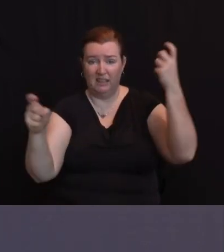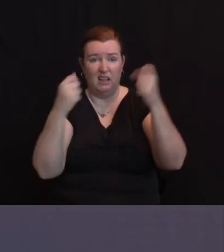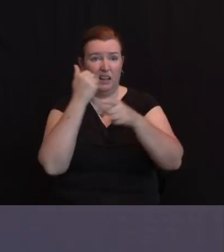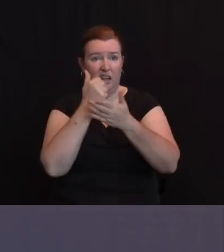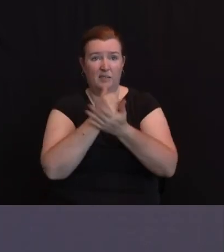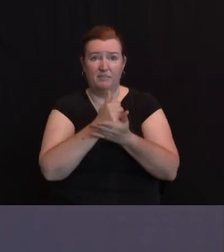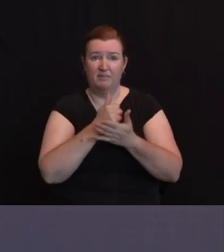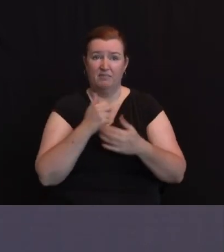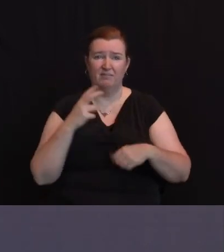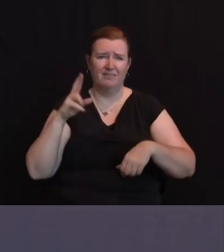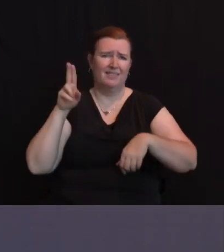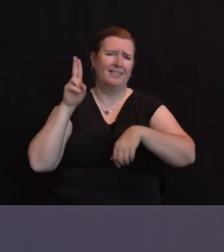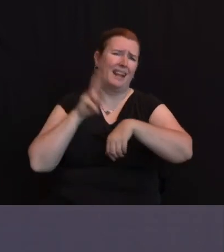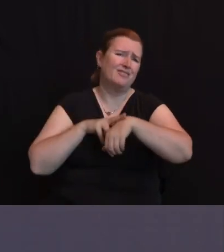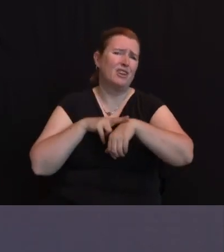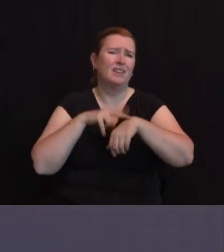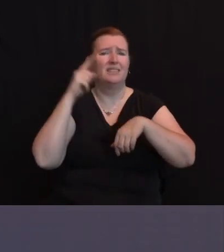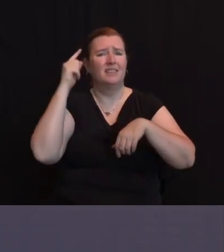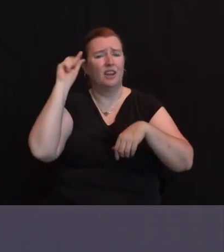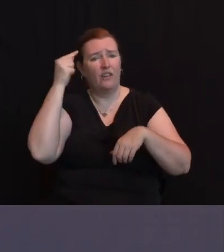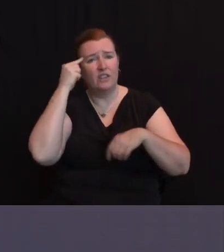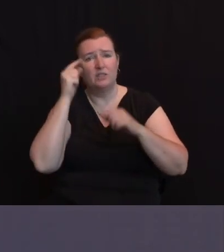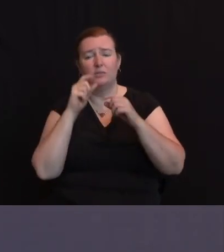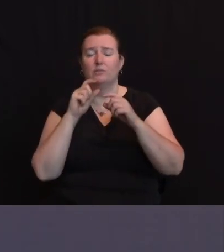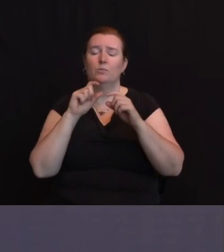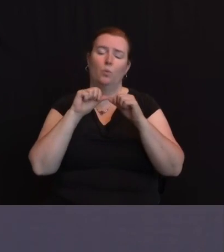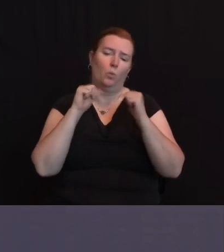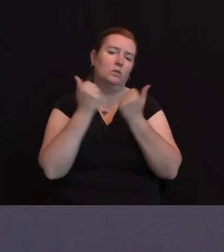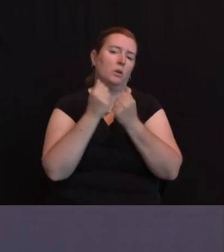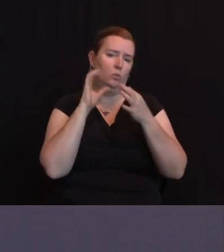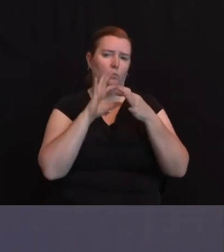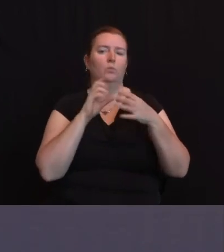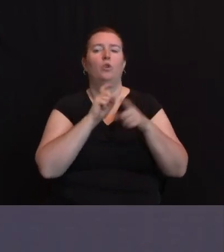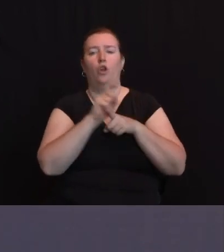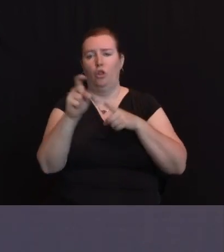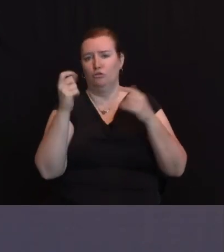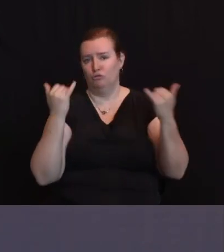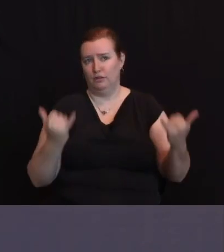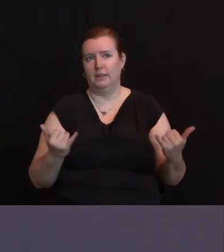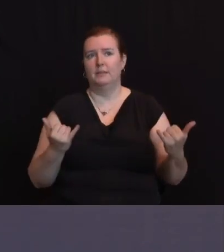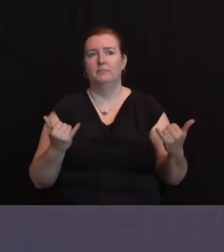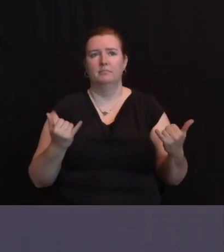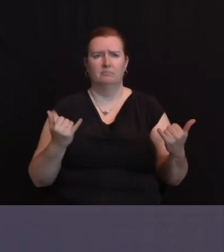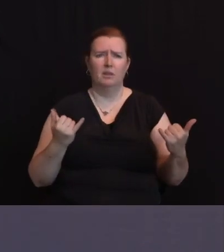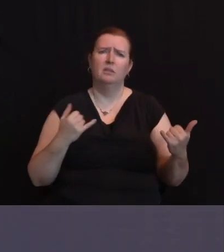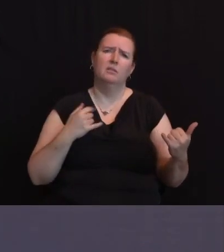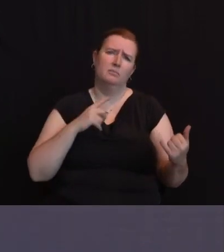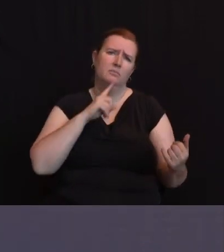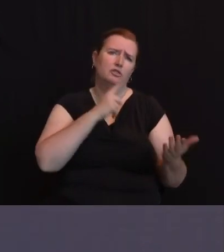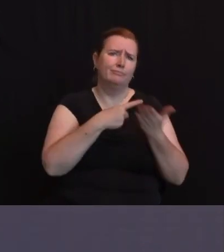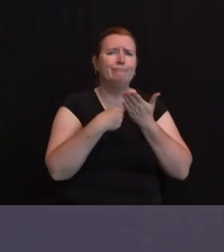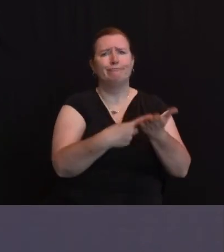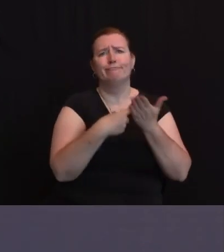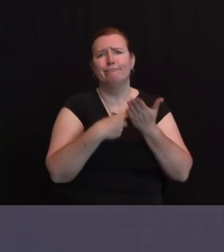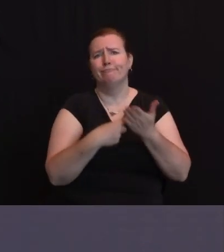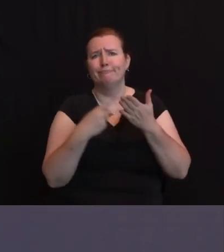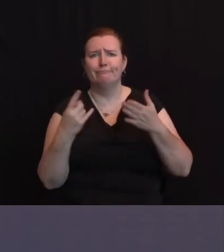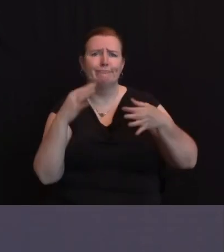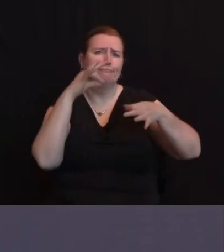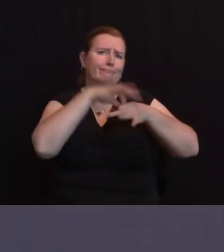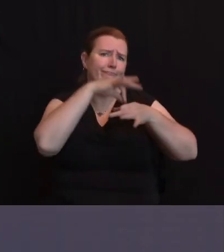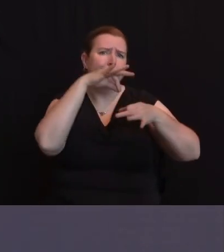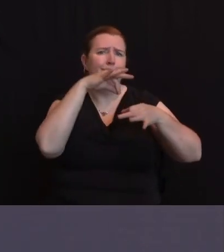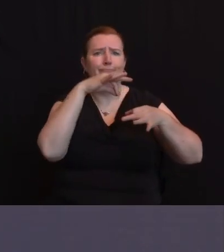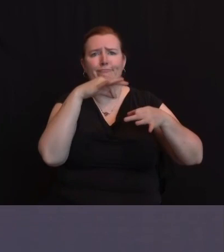Association call right after this, where I'm sure that the pandemic will be, in addition to electing new officers, and I want to thank